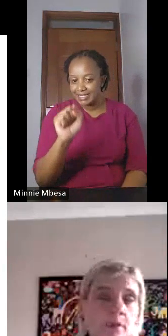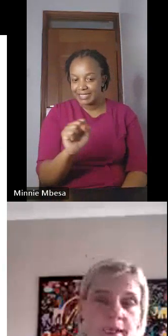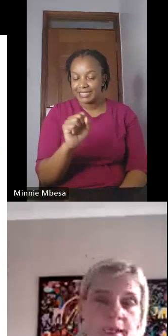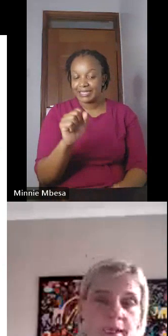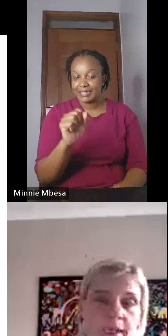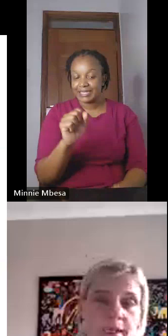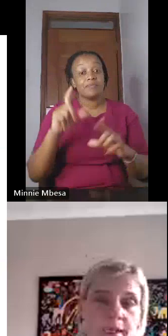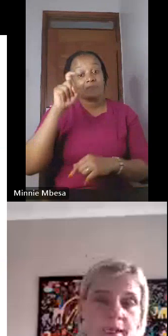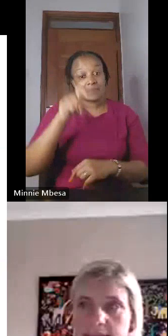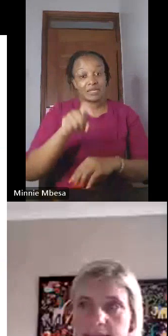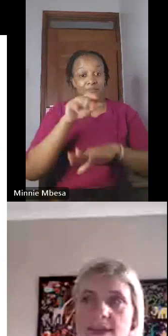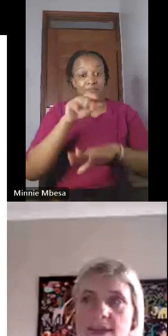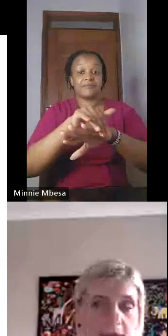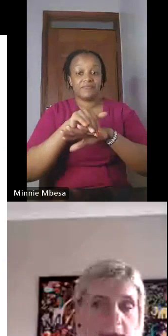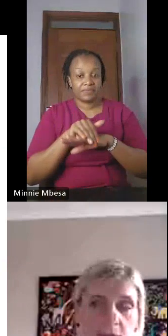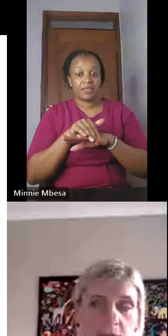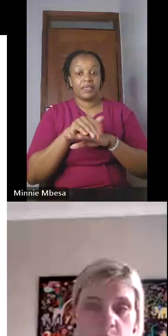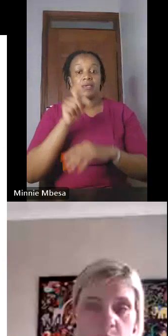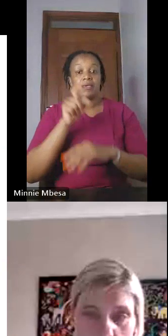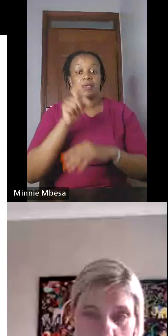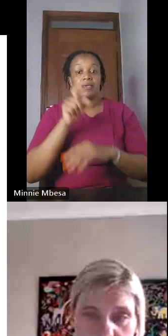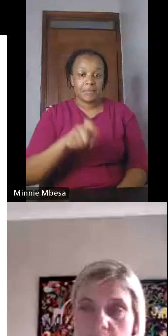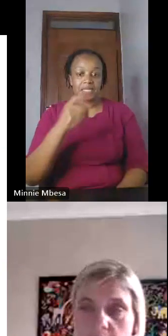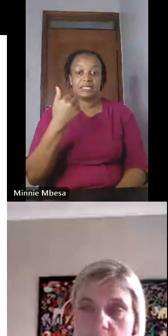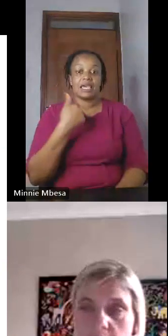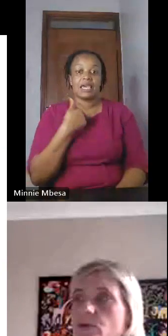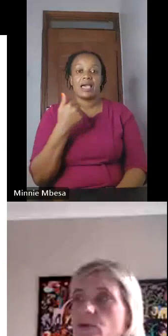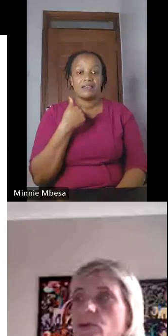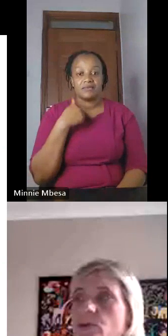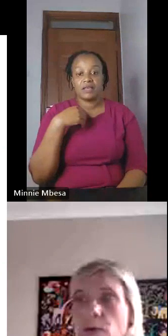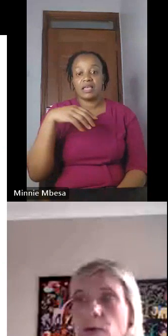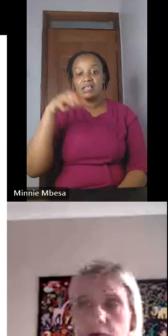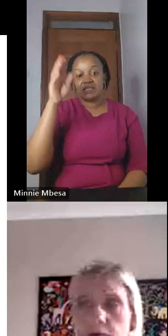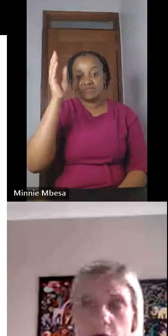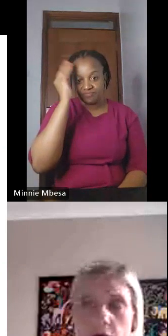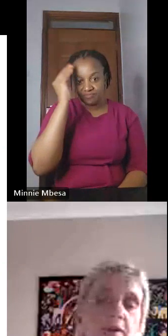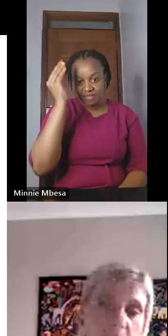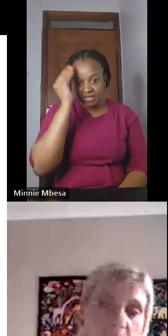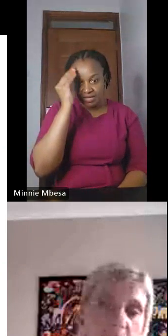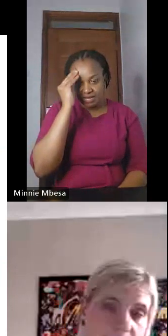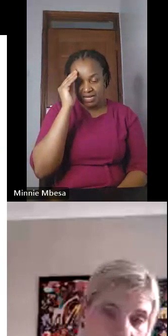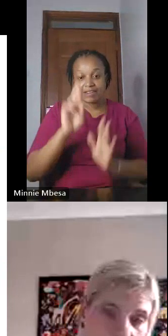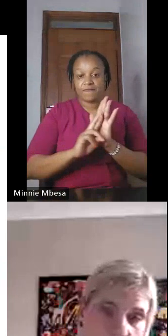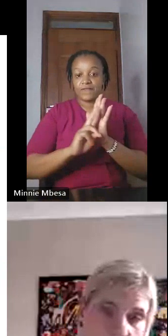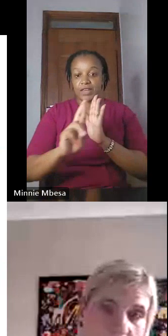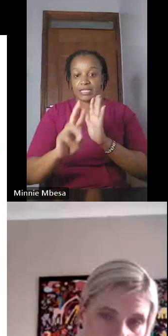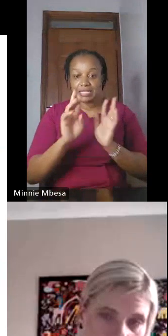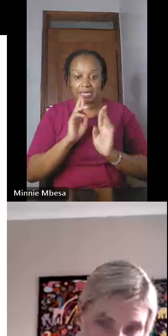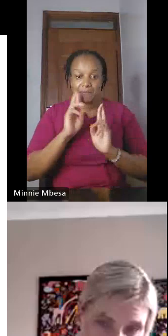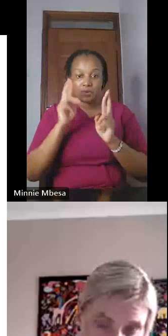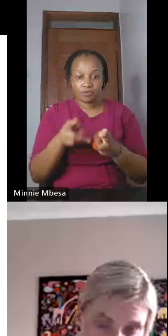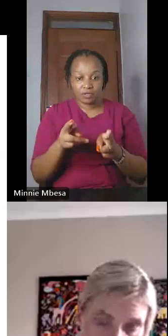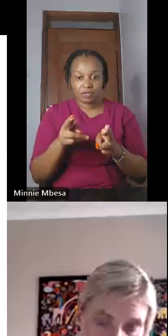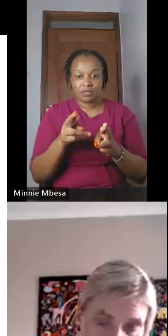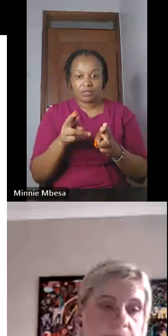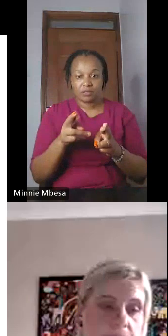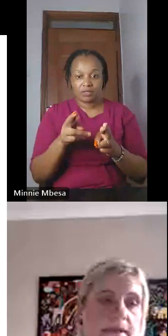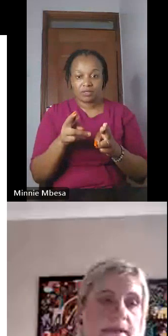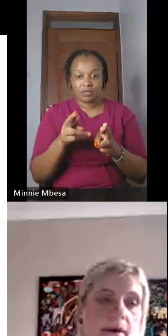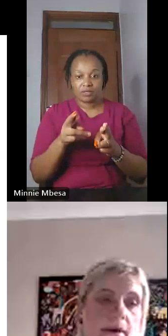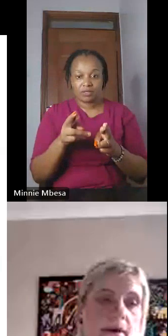submit an employee and an academic referee report. Also, both of those must be in